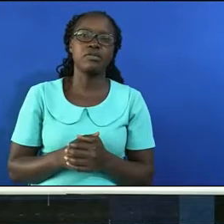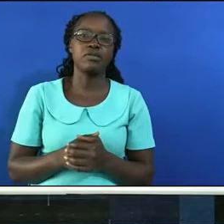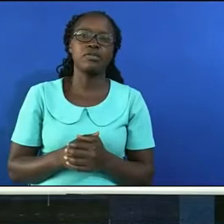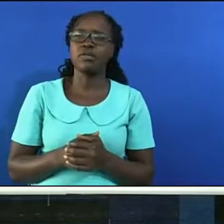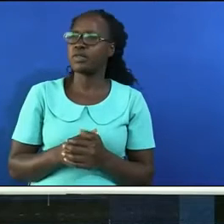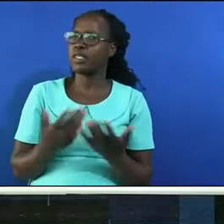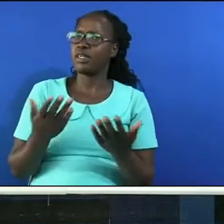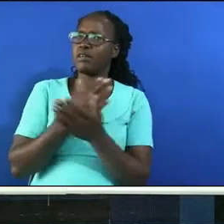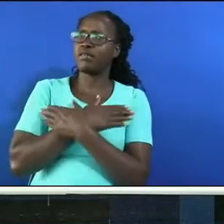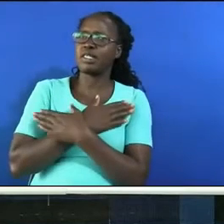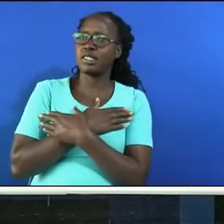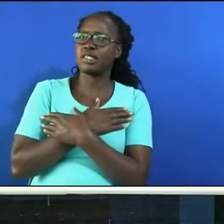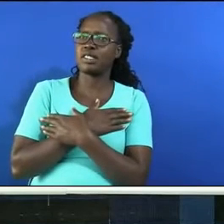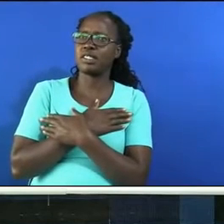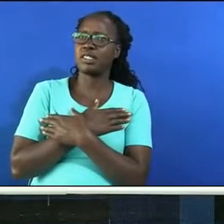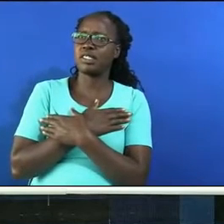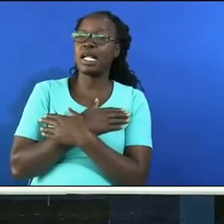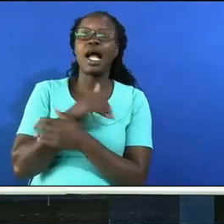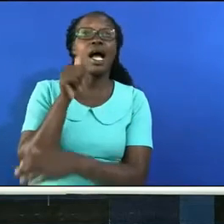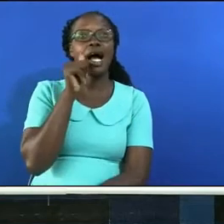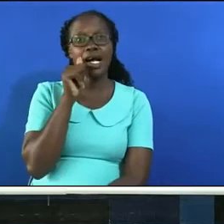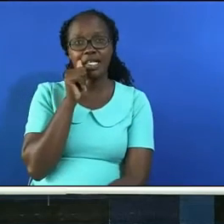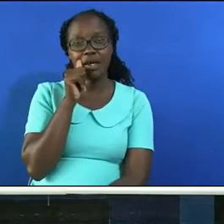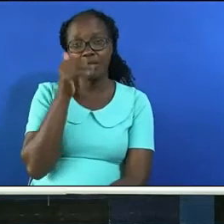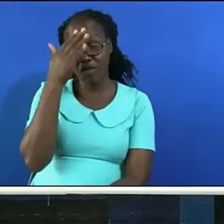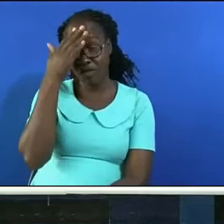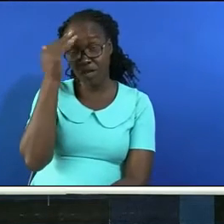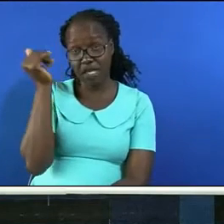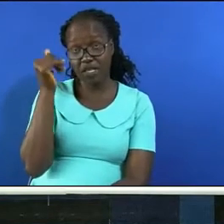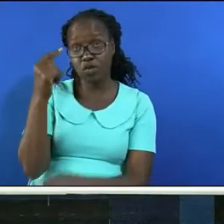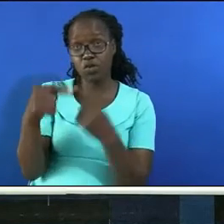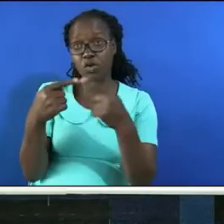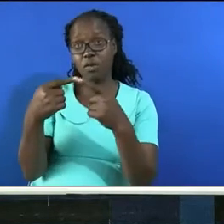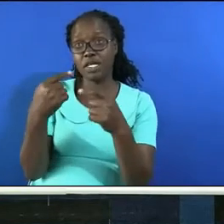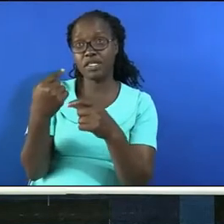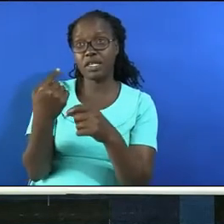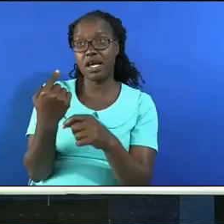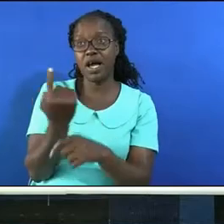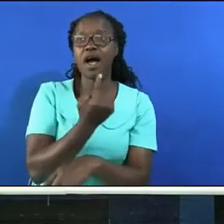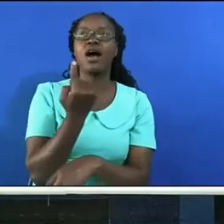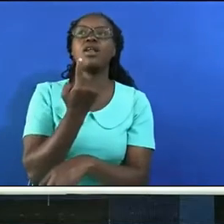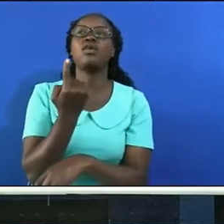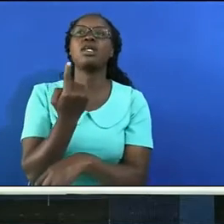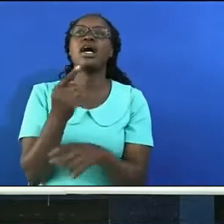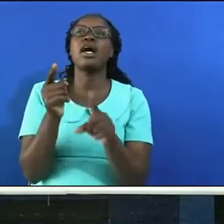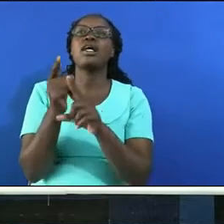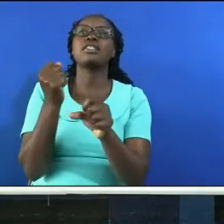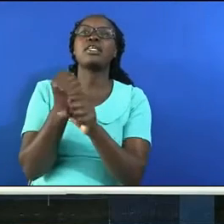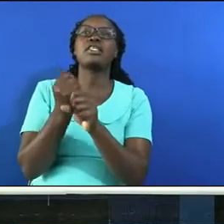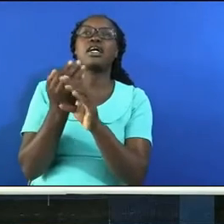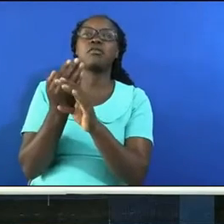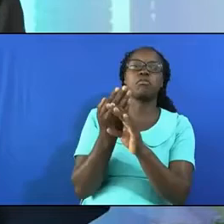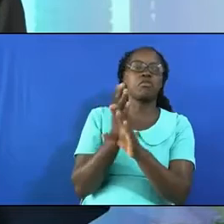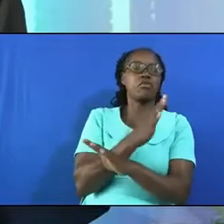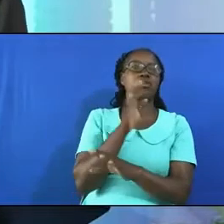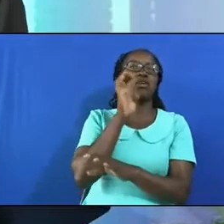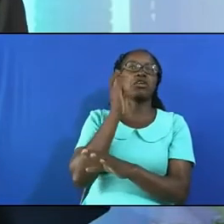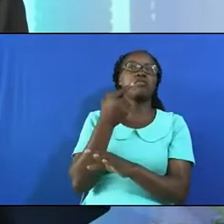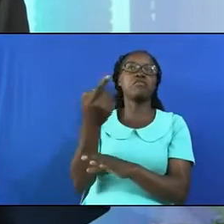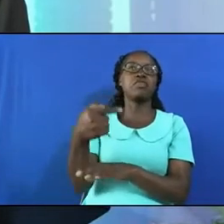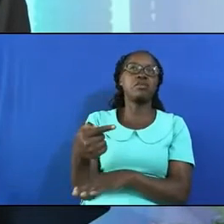You see, friends, Adam forgot that he could operate alone as he had done before Eve came along.